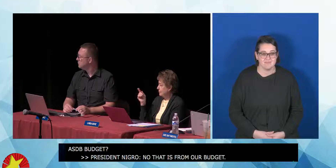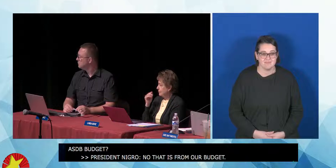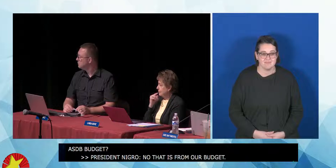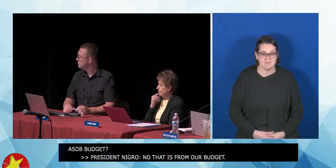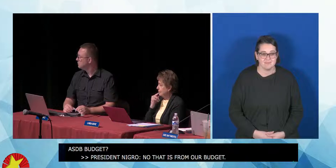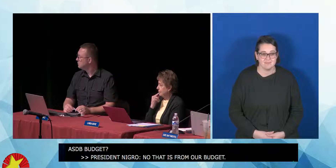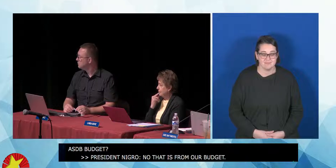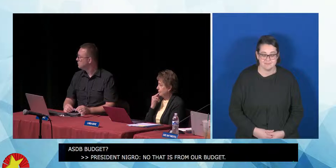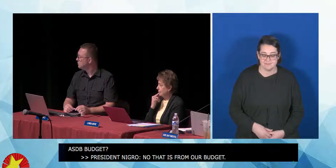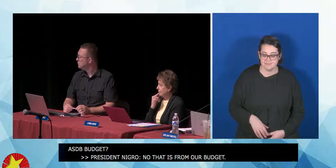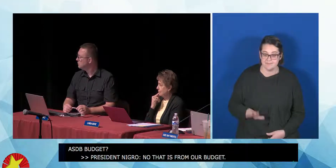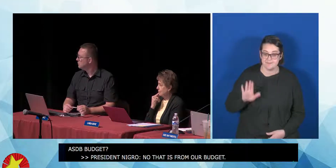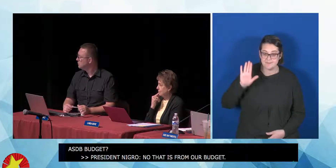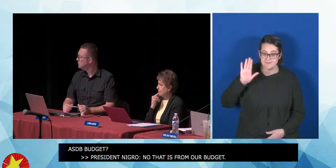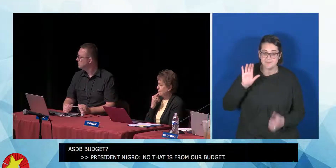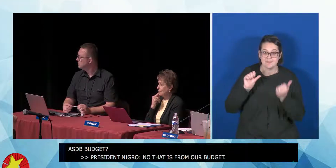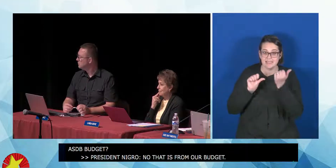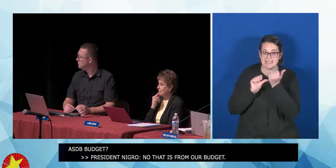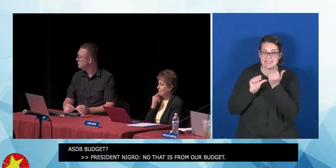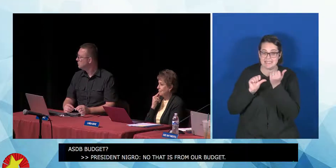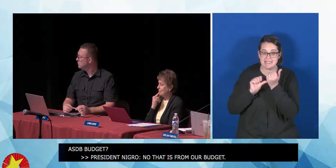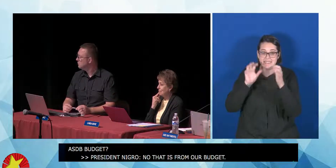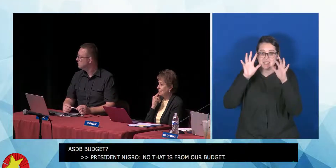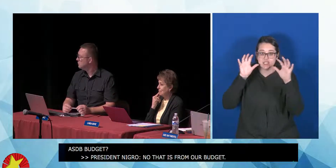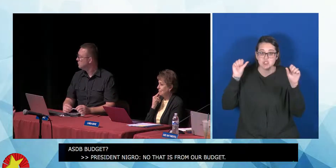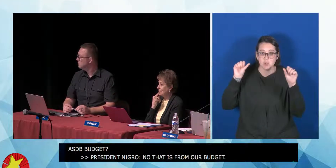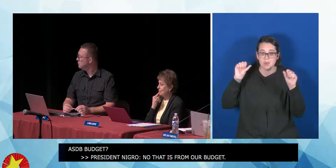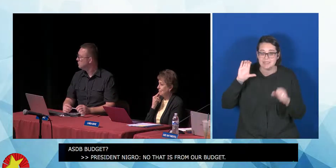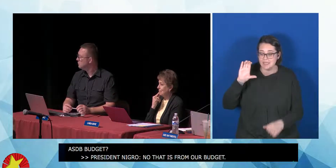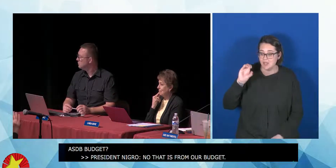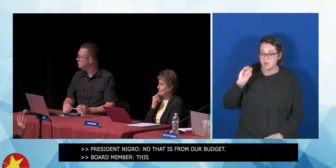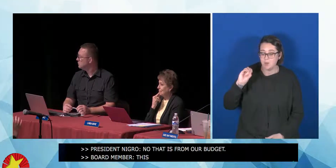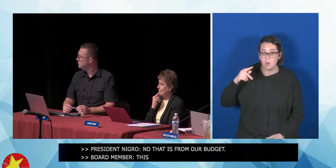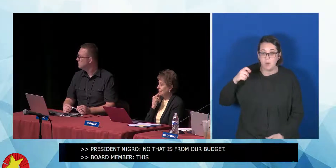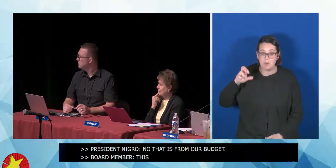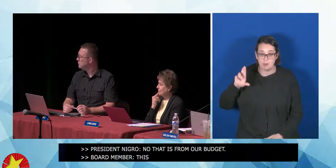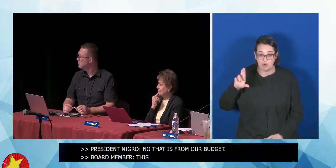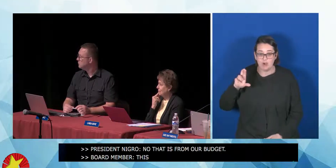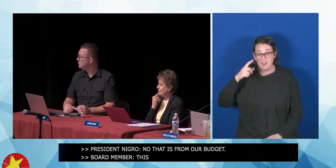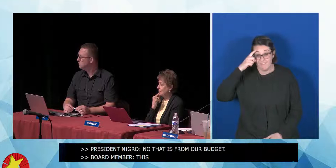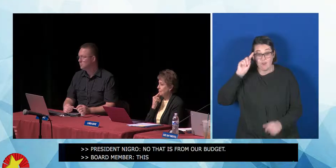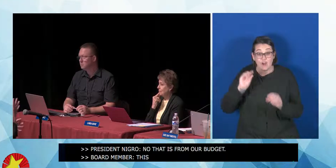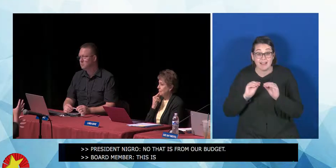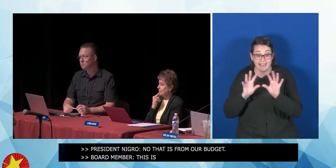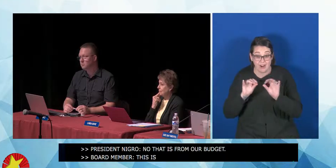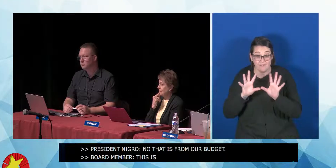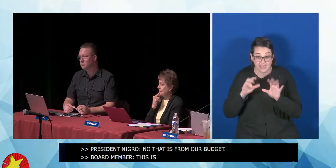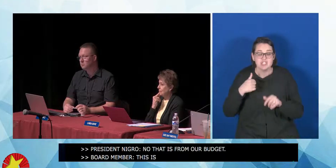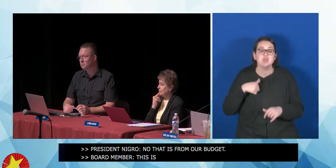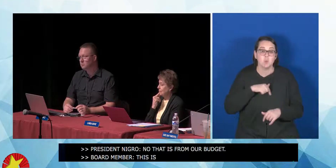This is Assistant Superintendent Kerbler. To clarify, we will receive funding for the